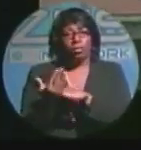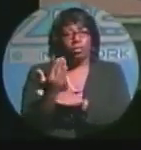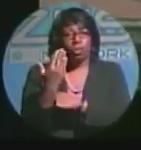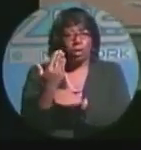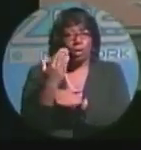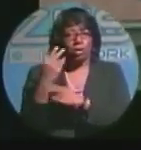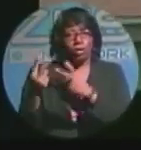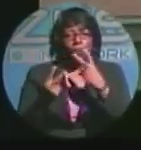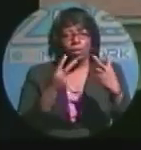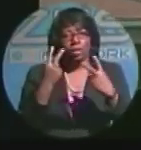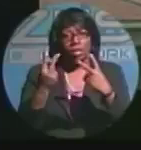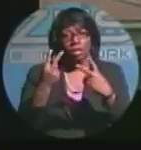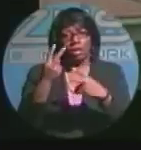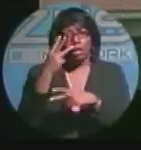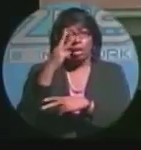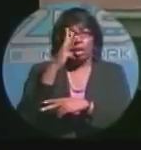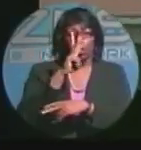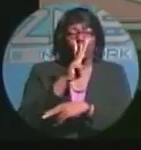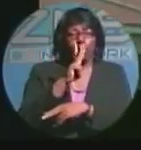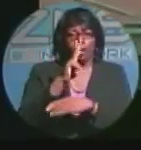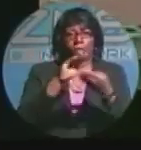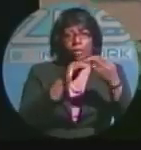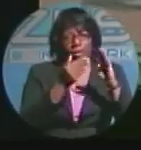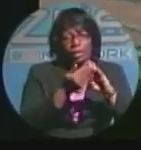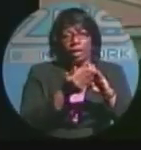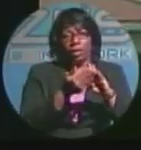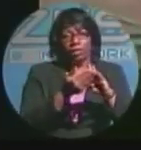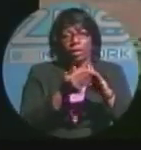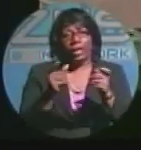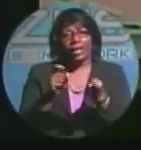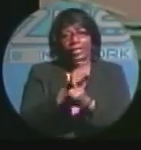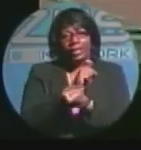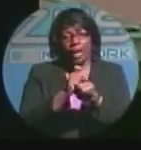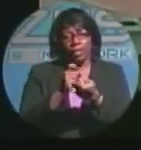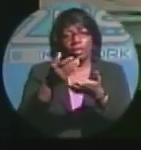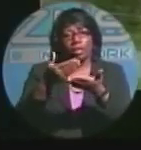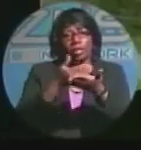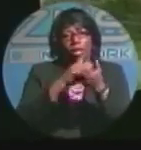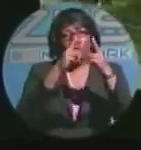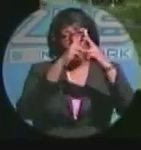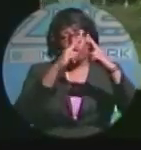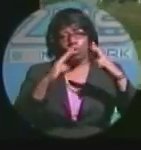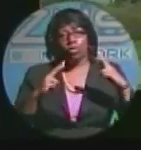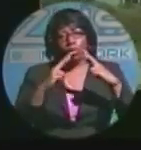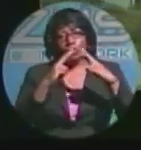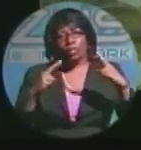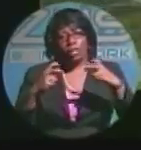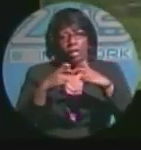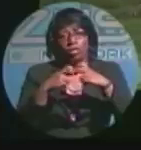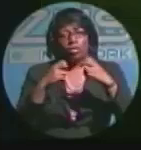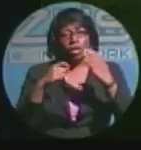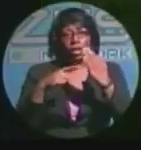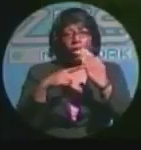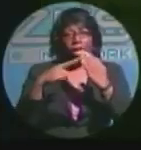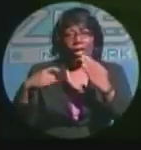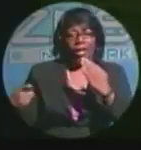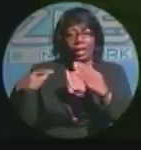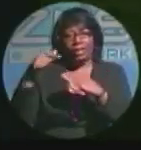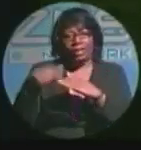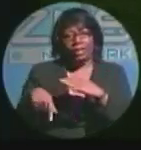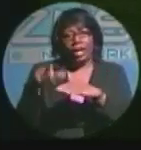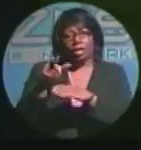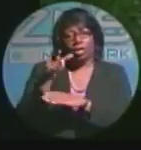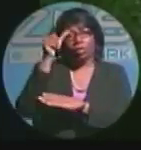we visited Williamstown and we saw that they had damage to several rooftops. Electrical lines down, utility